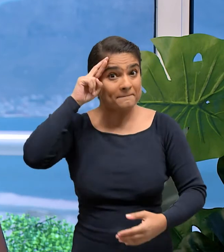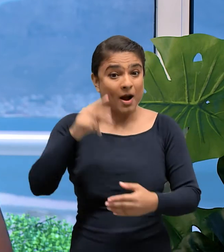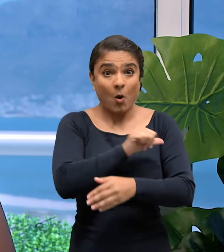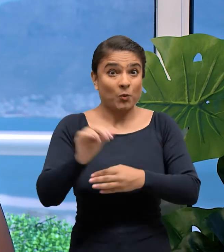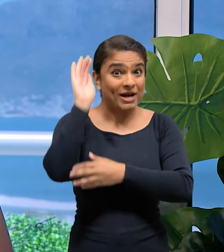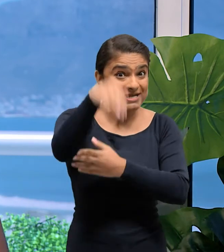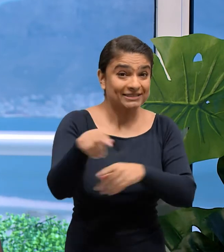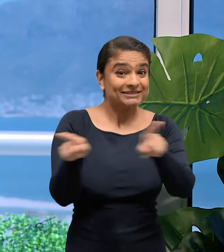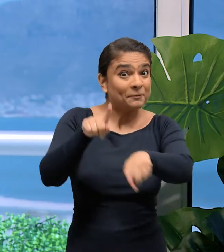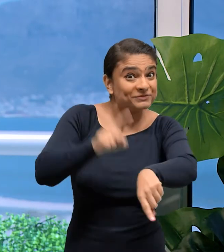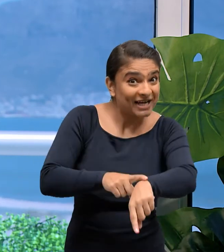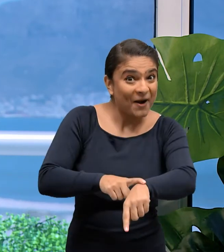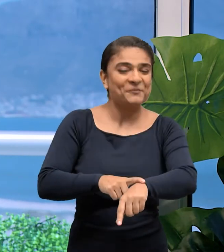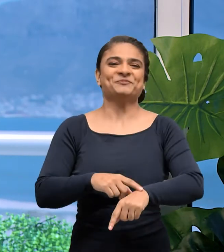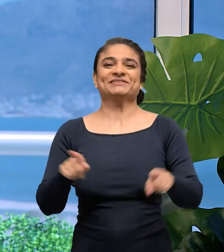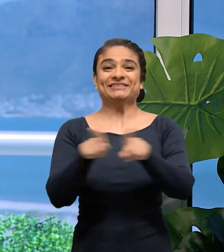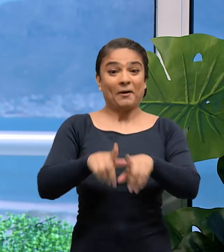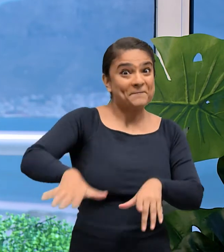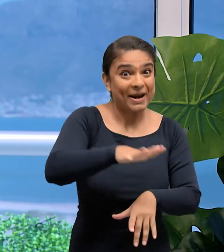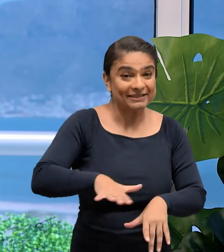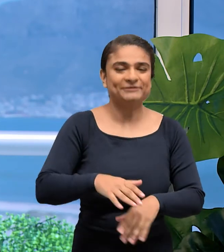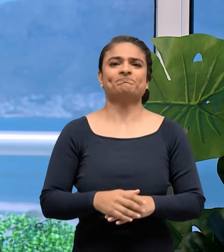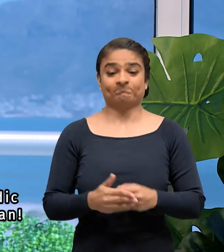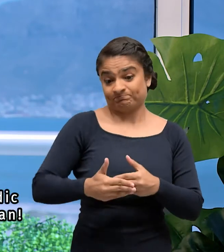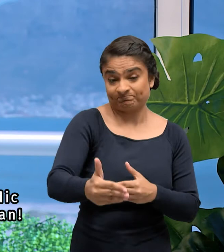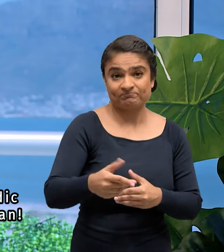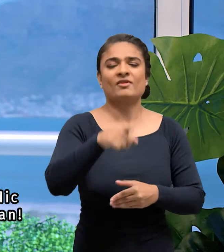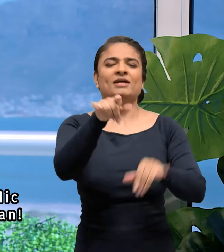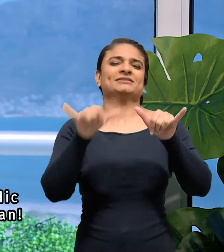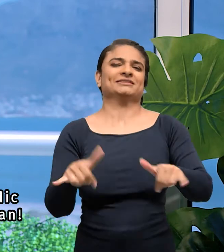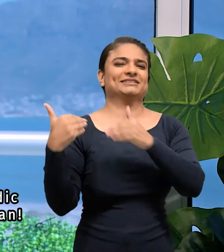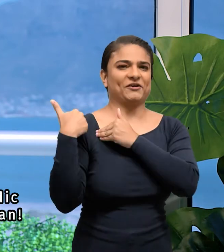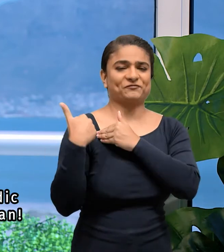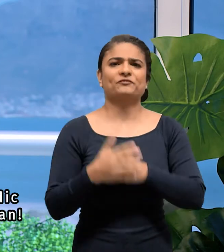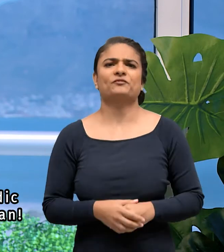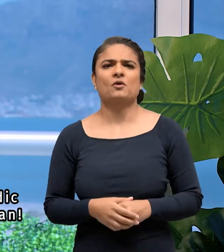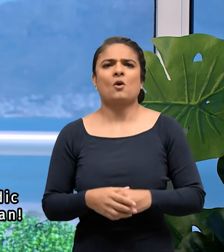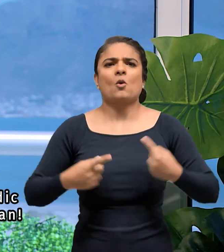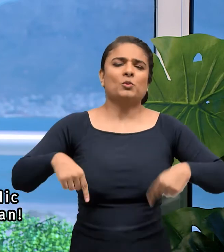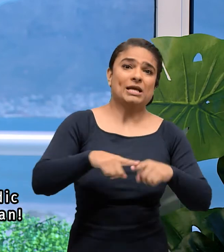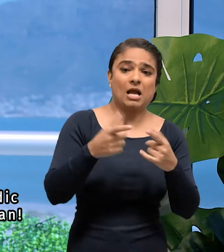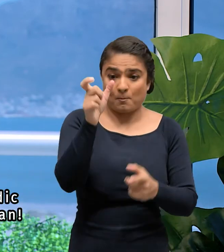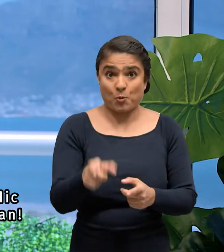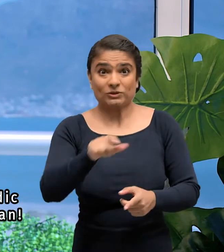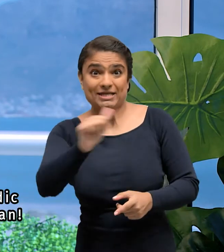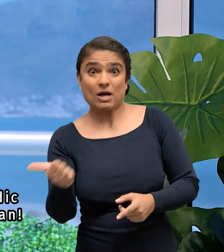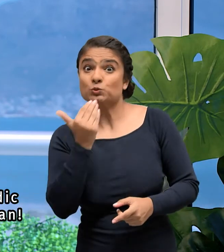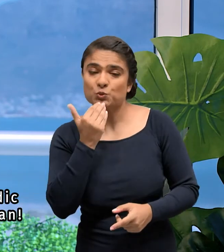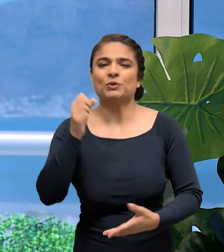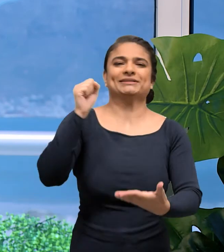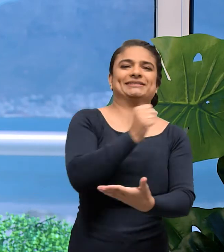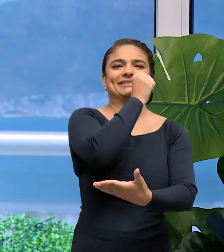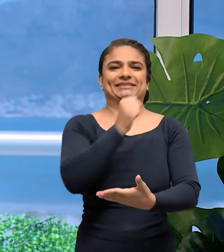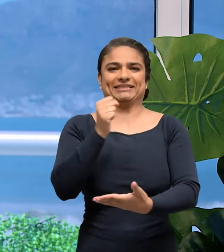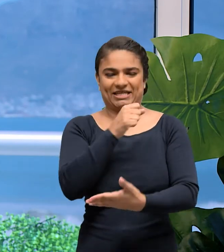julle volgende week op dieselfde tyd en dieselfde plek. In closing, we leave you with the melodic voice of singer-songwriter Lois Strachen.